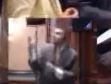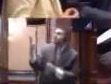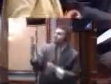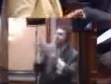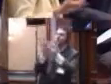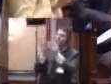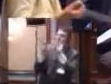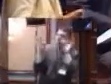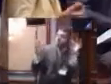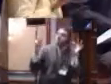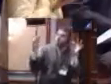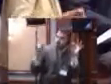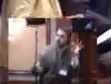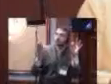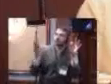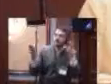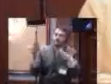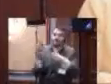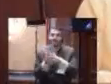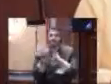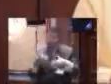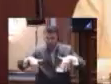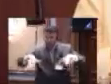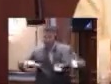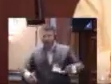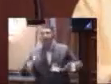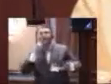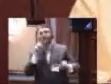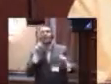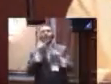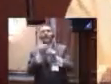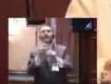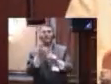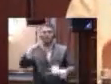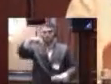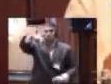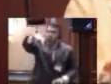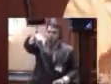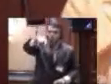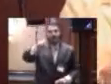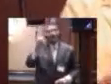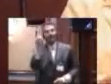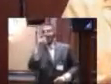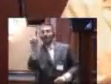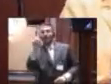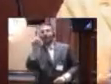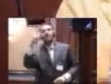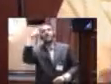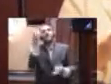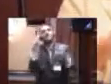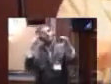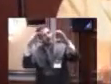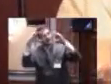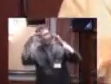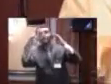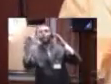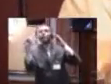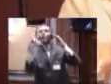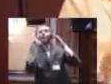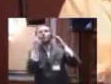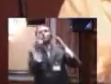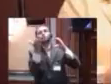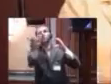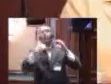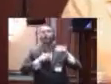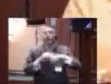model or a particular trajectory. The narrative must be written by the peoples